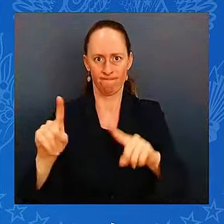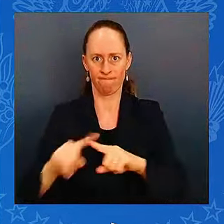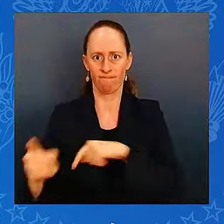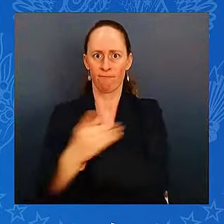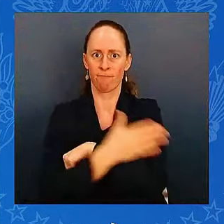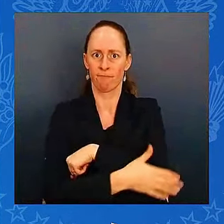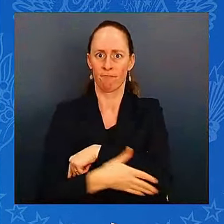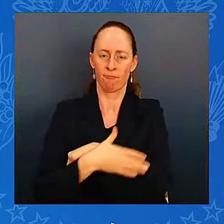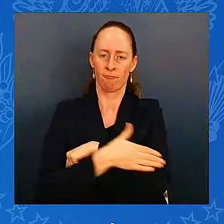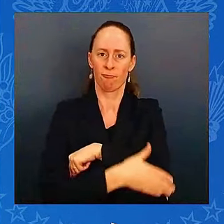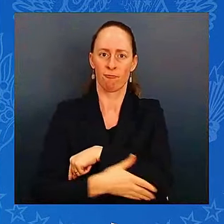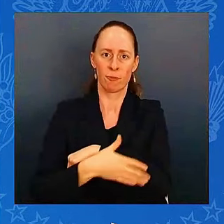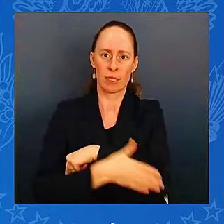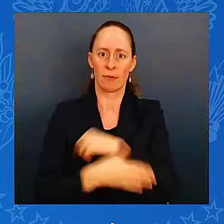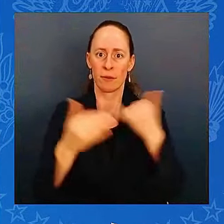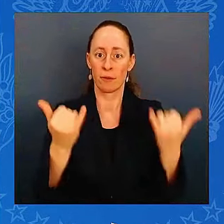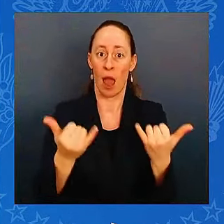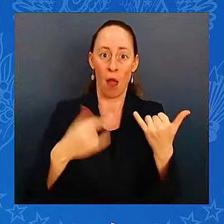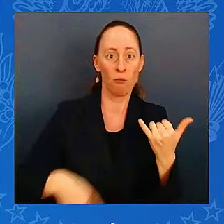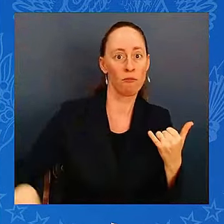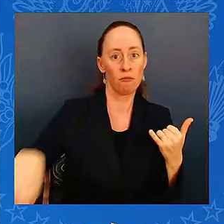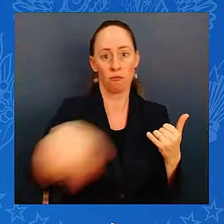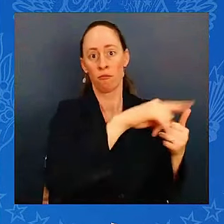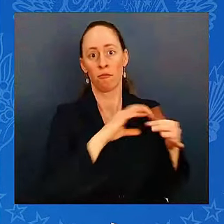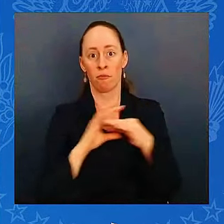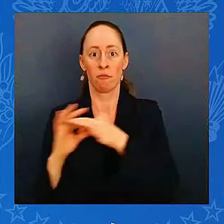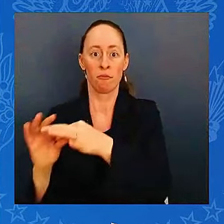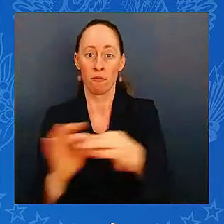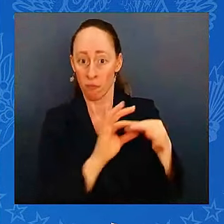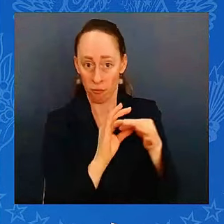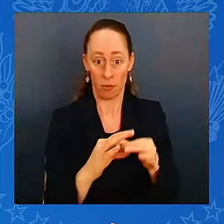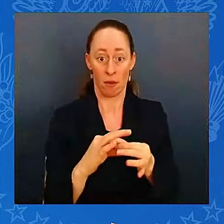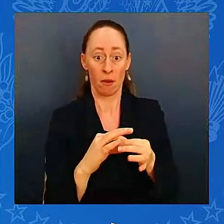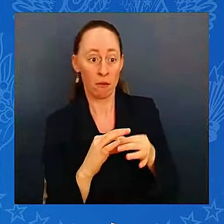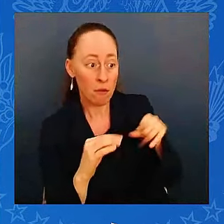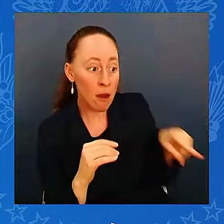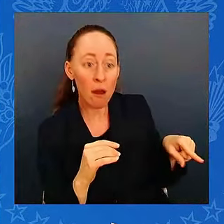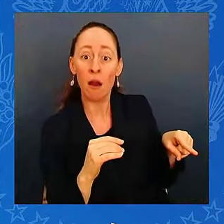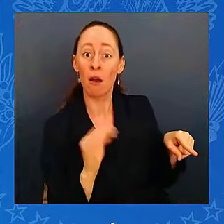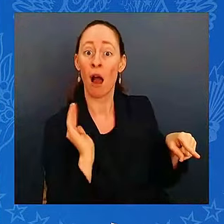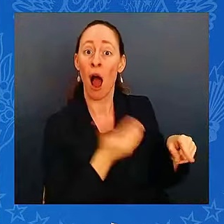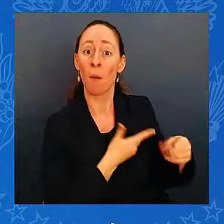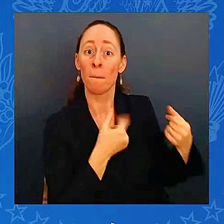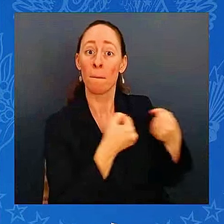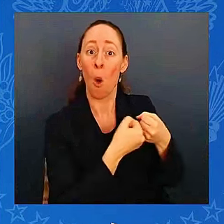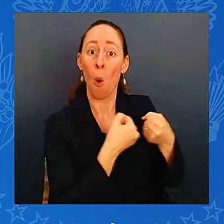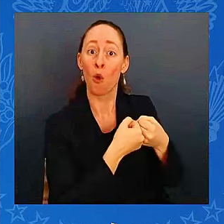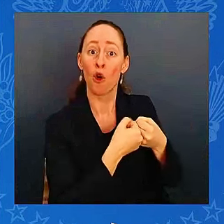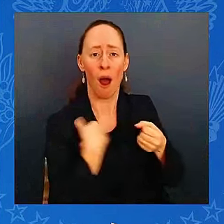border in the last 2 years than the previous 5 years combined.